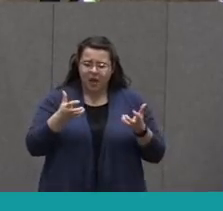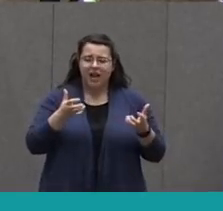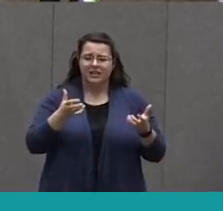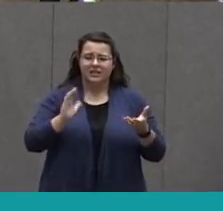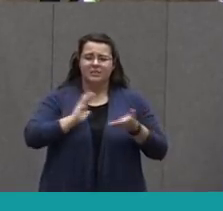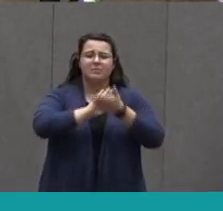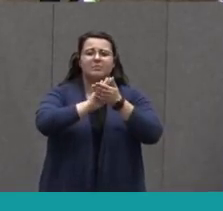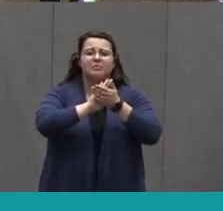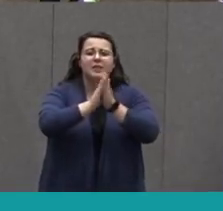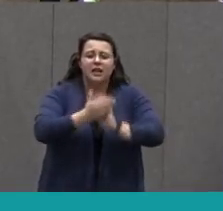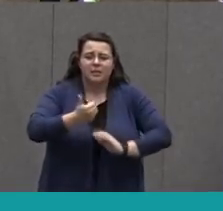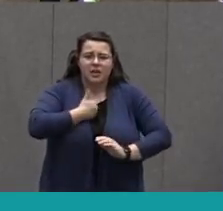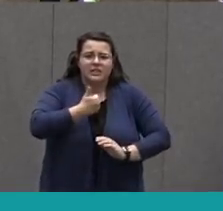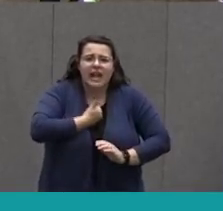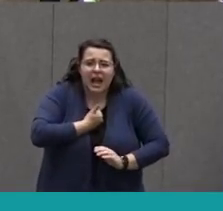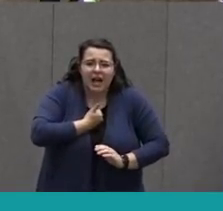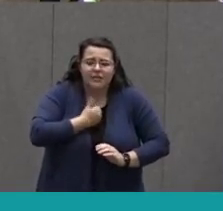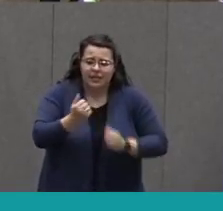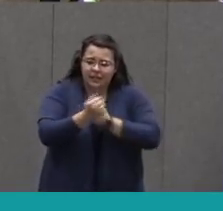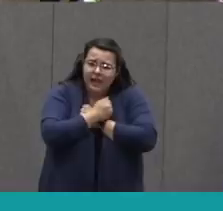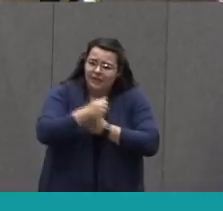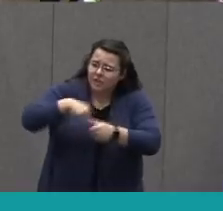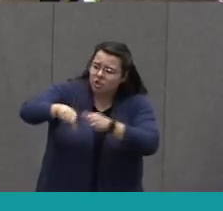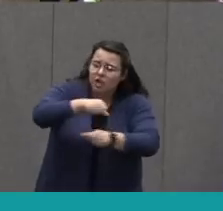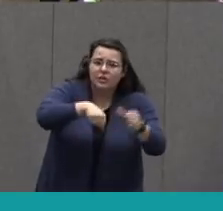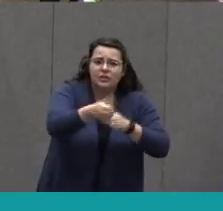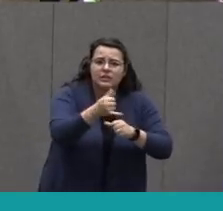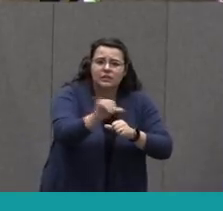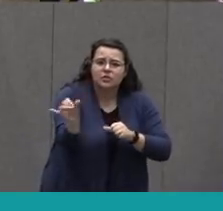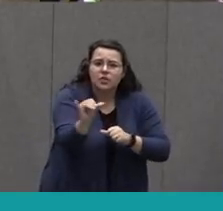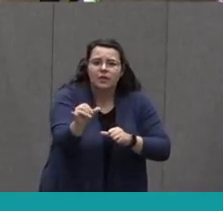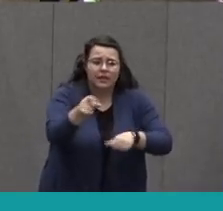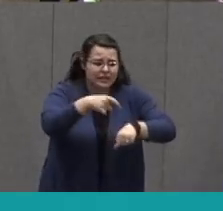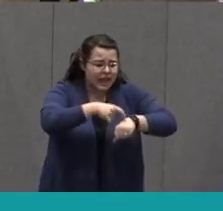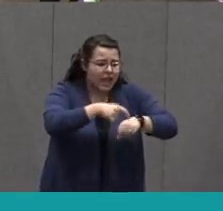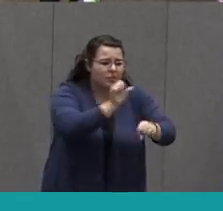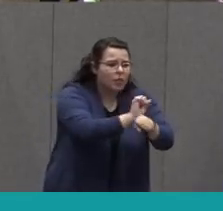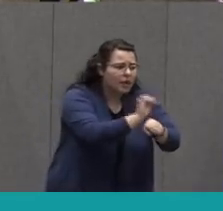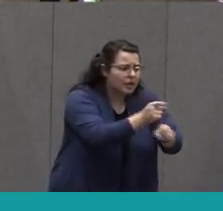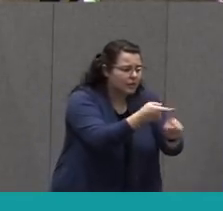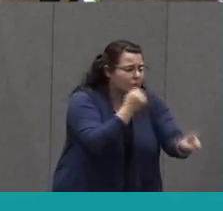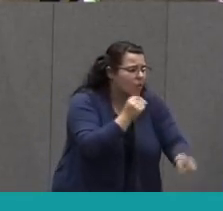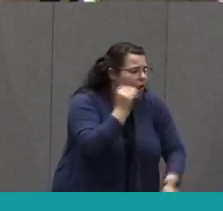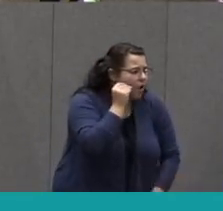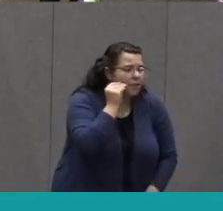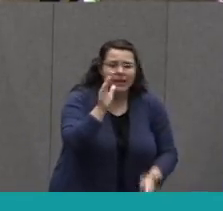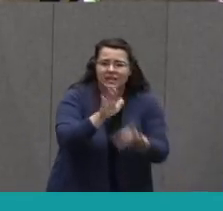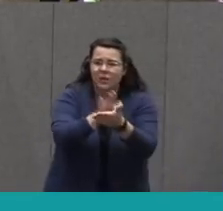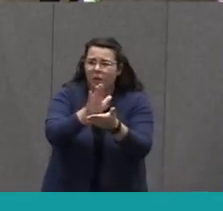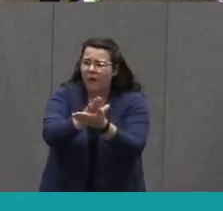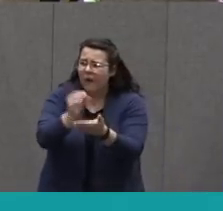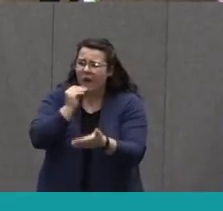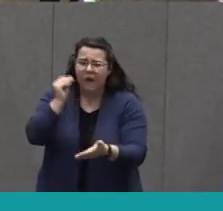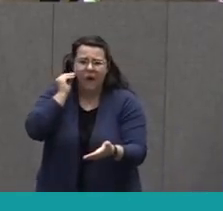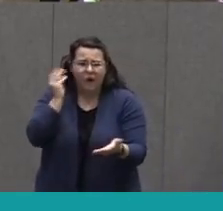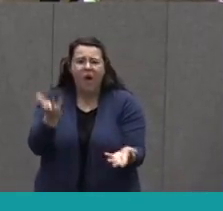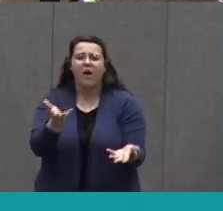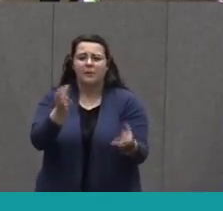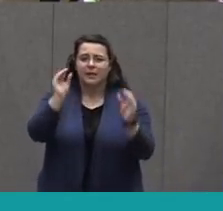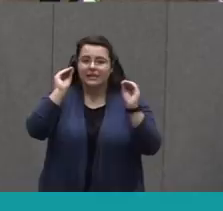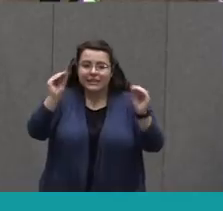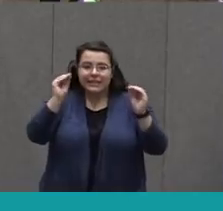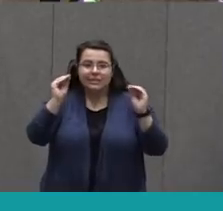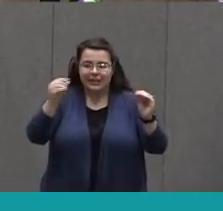ourselves yet love each other. And in this time of working at home and doing school from at home, it's teaching us all